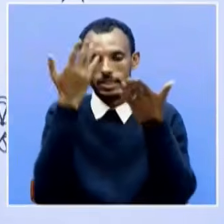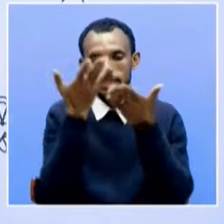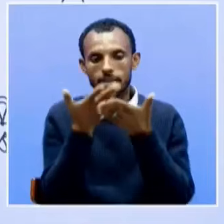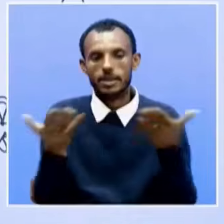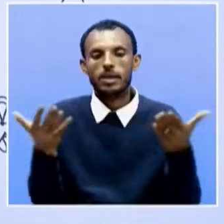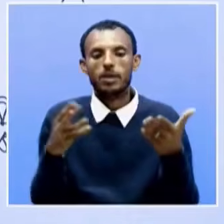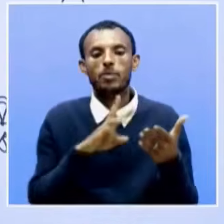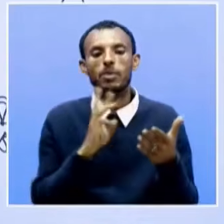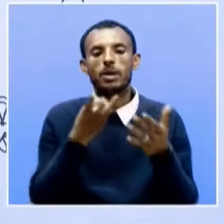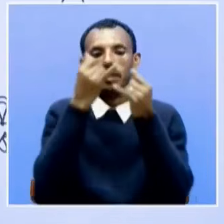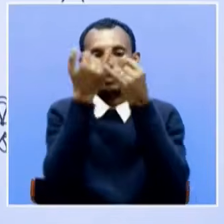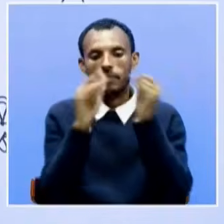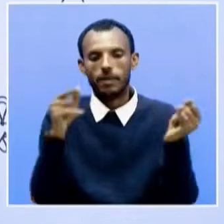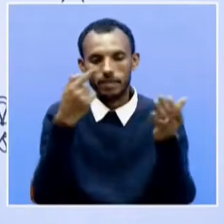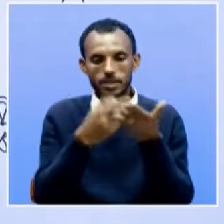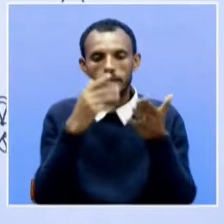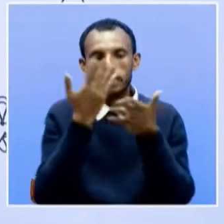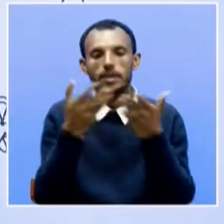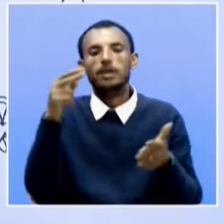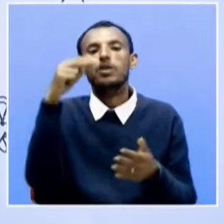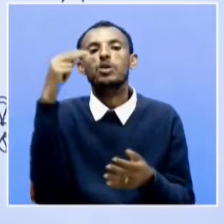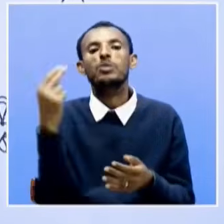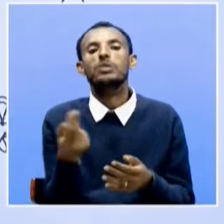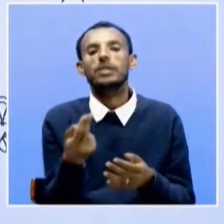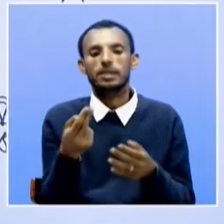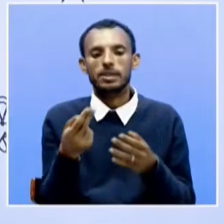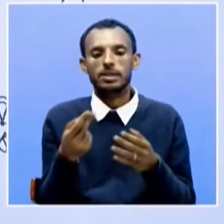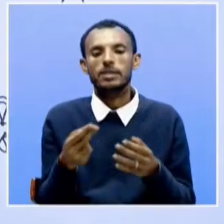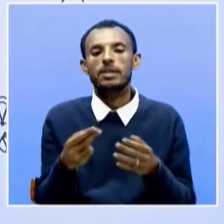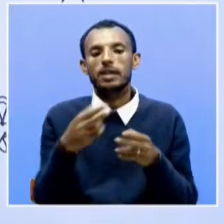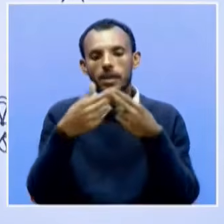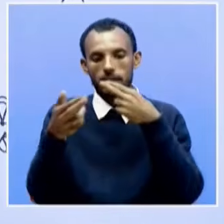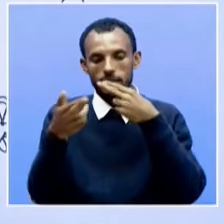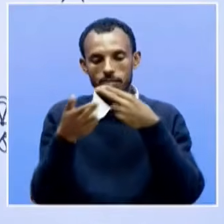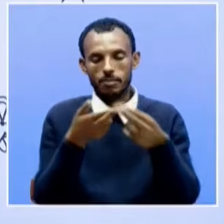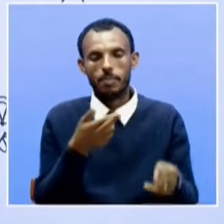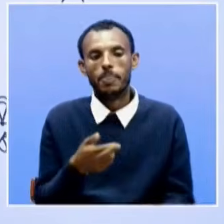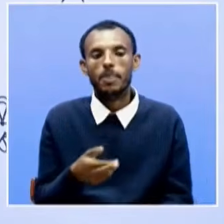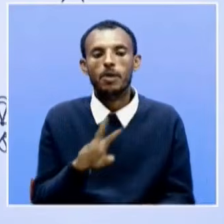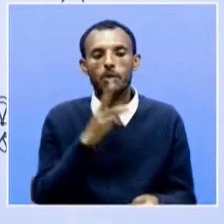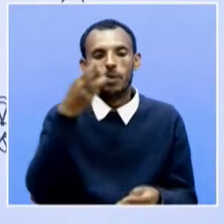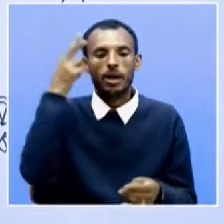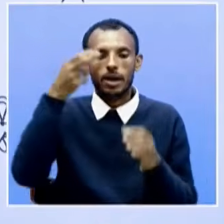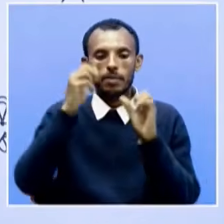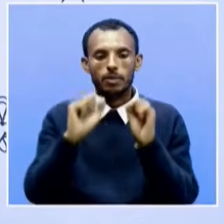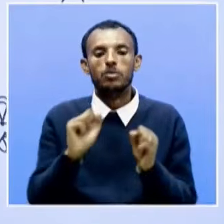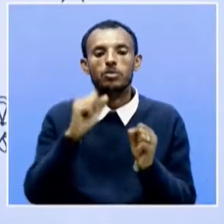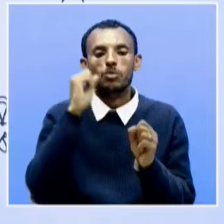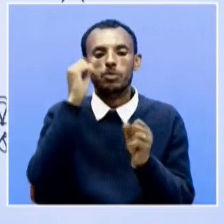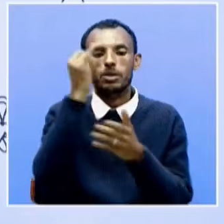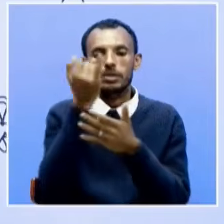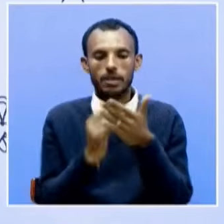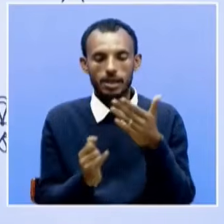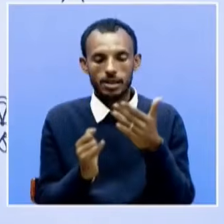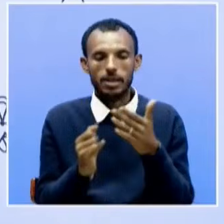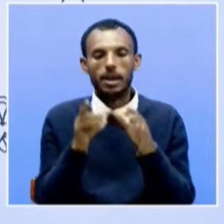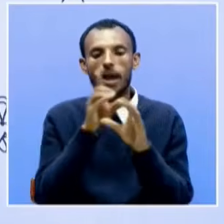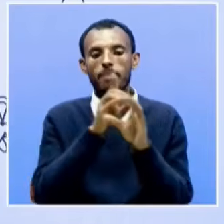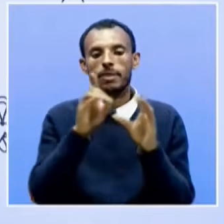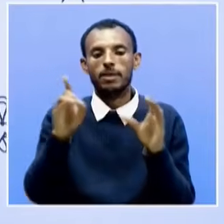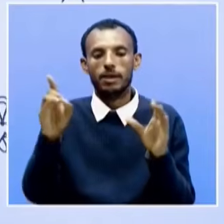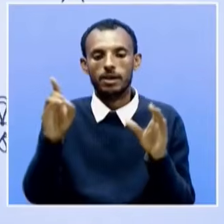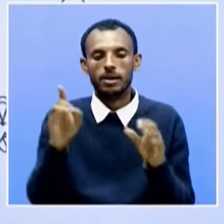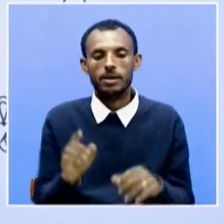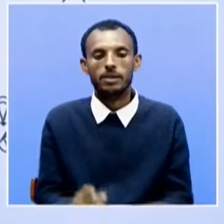we derived this thing using a certain relationship. Okay, we were able to construct a diameter.